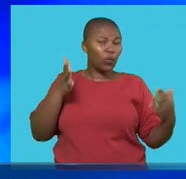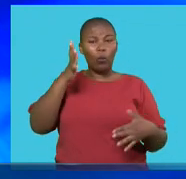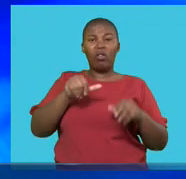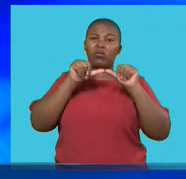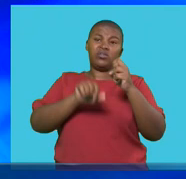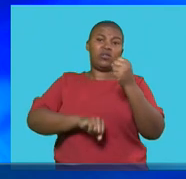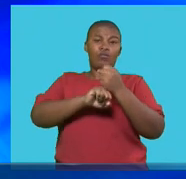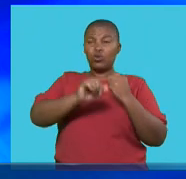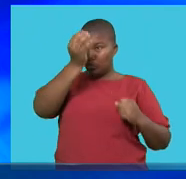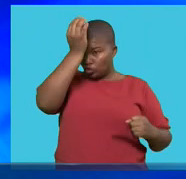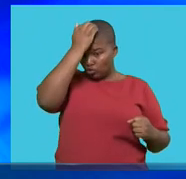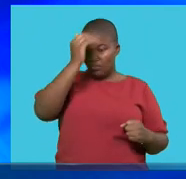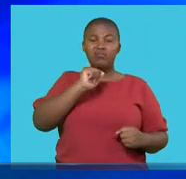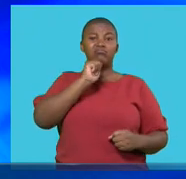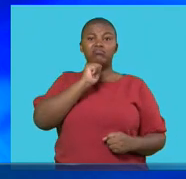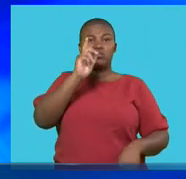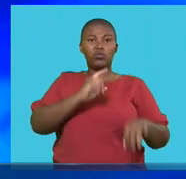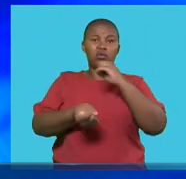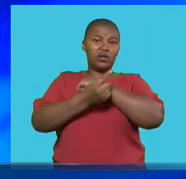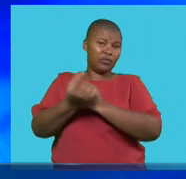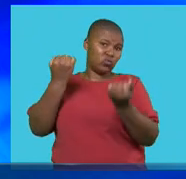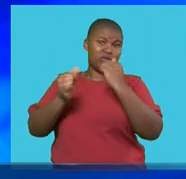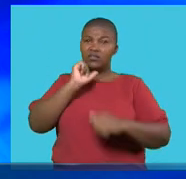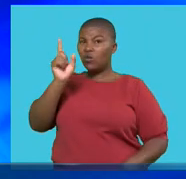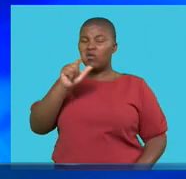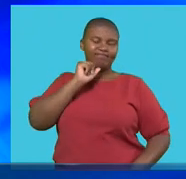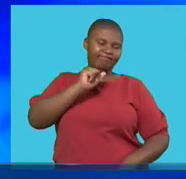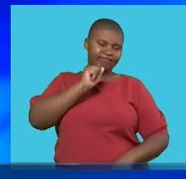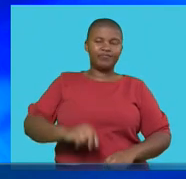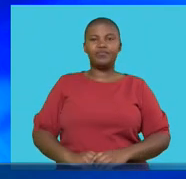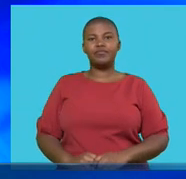supporting Zuma as their leader, regardless of what the courts say.